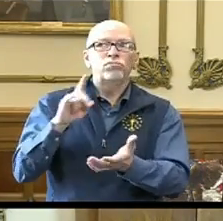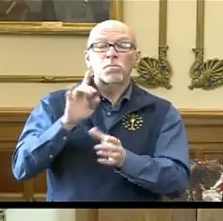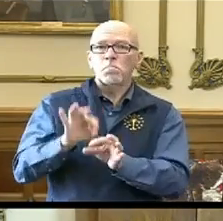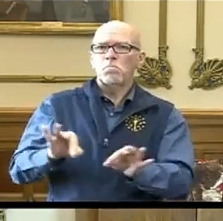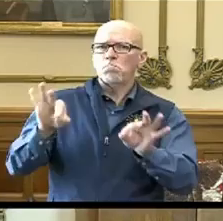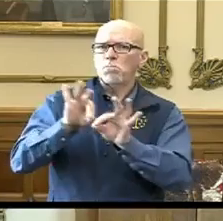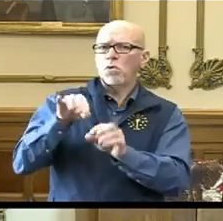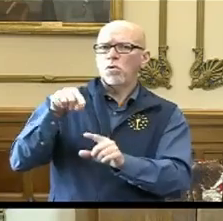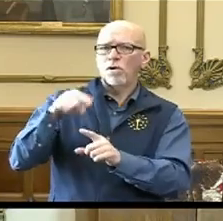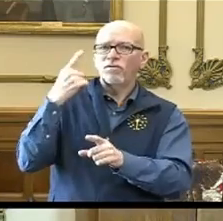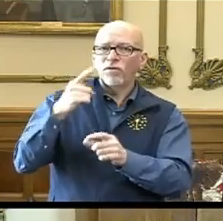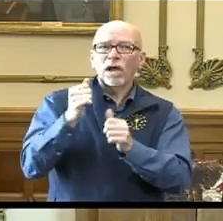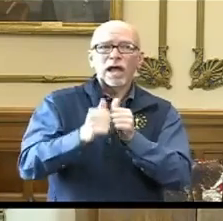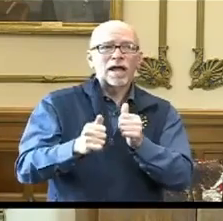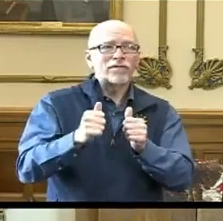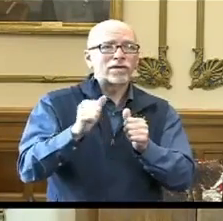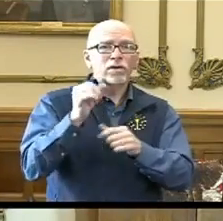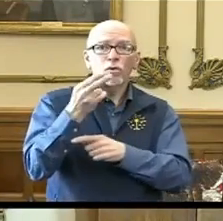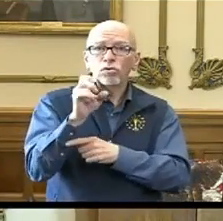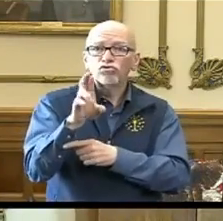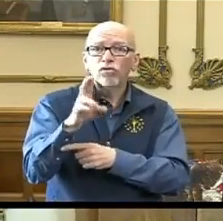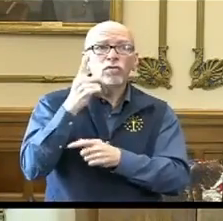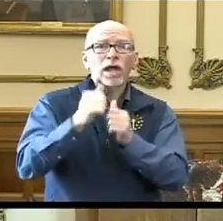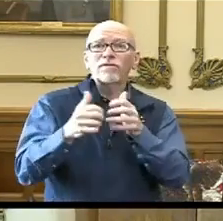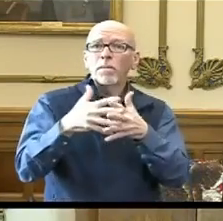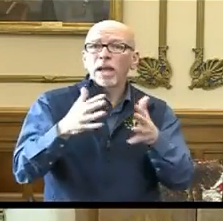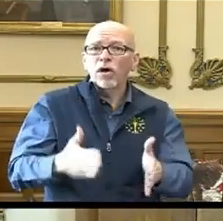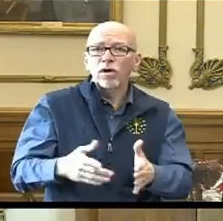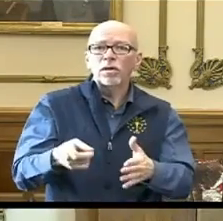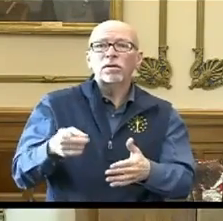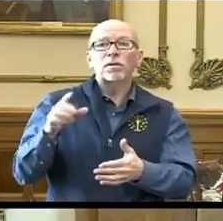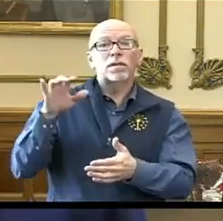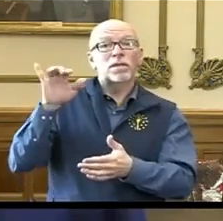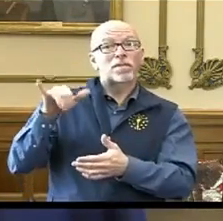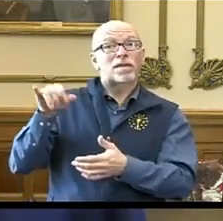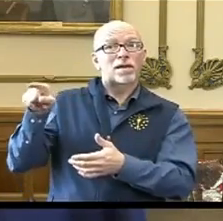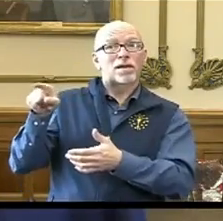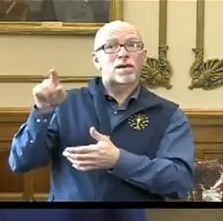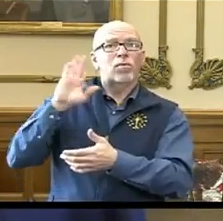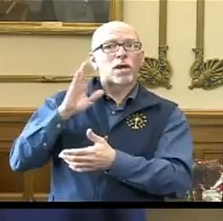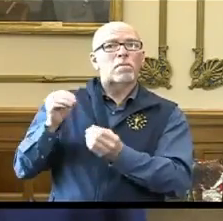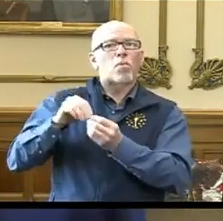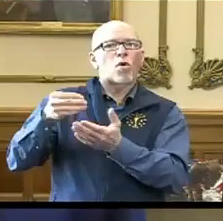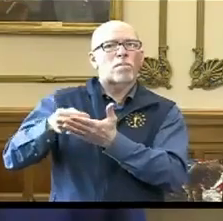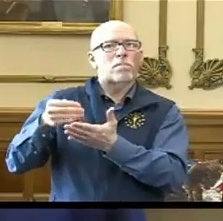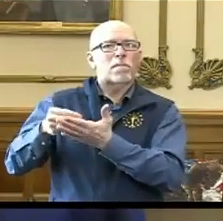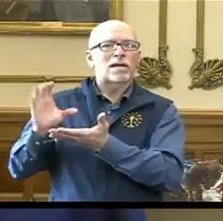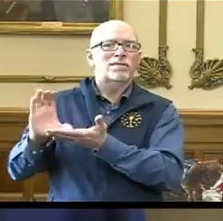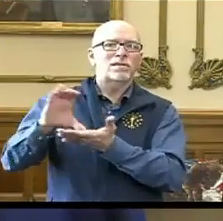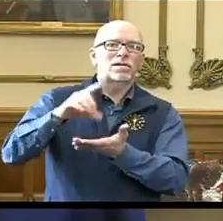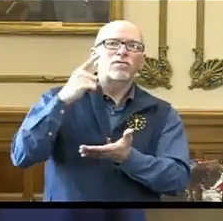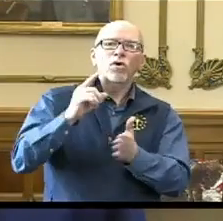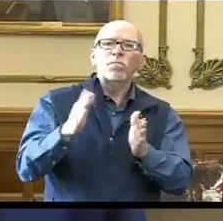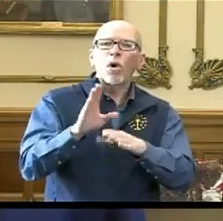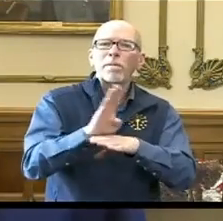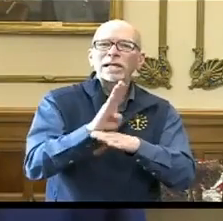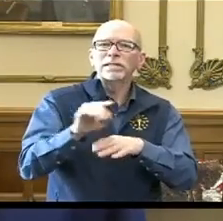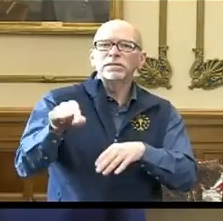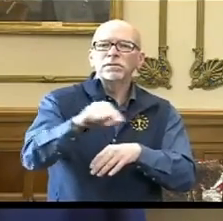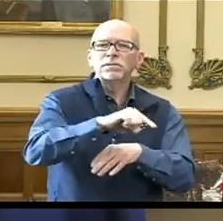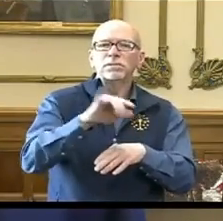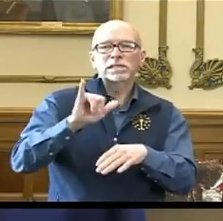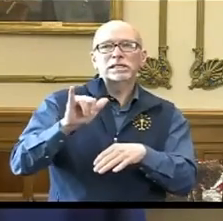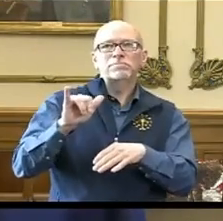important to every Hoosier, every American. It's going to devote more money toward our small businesses, and that's something that's